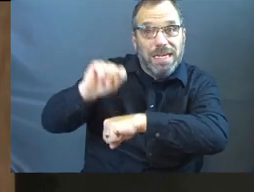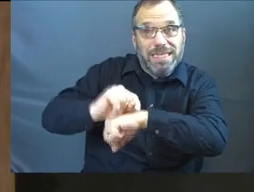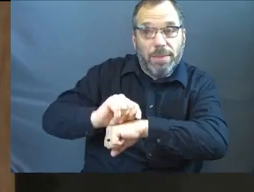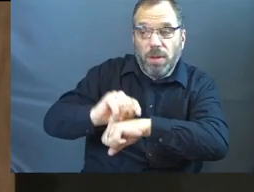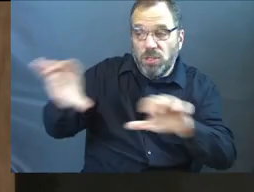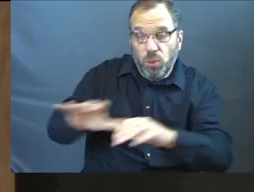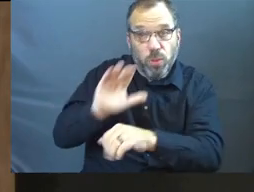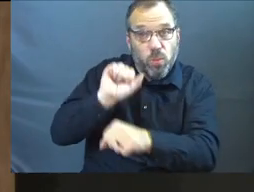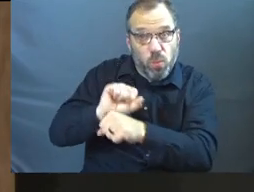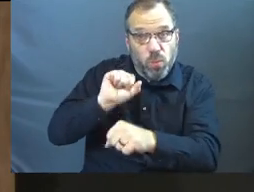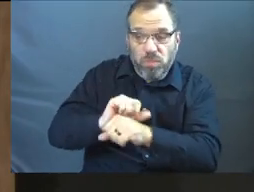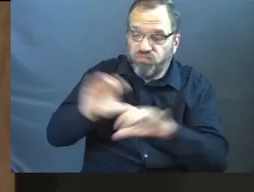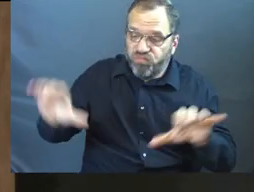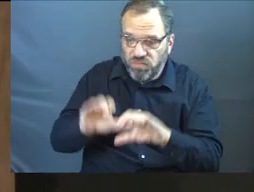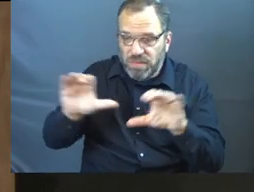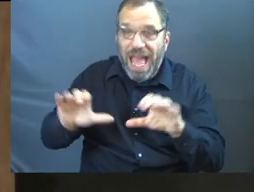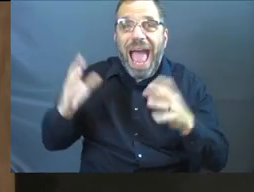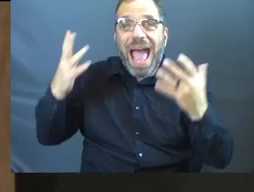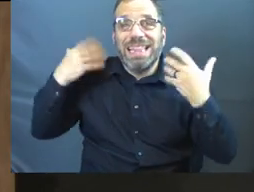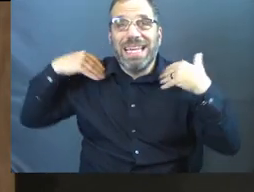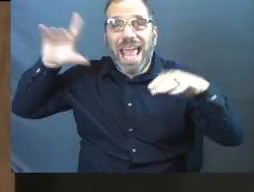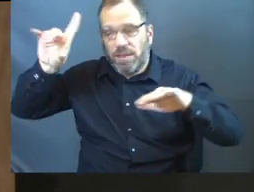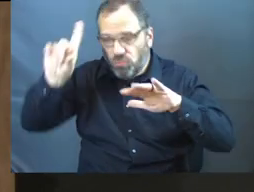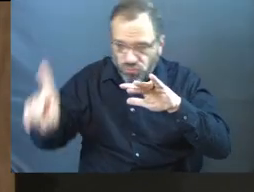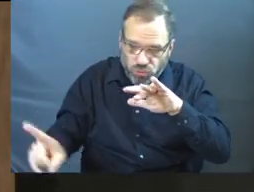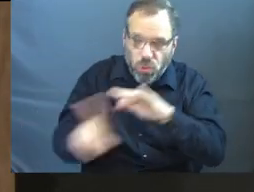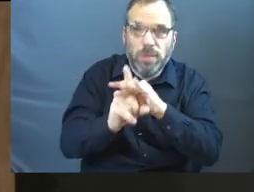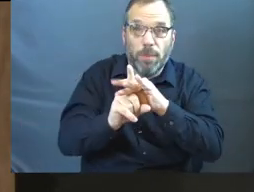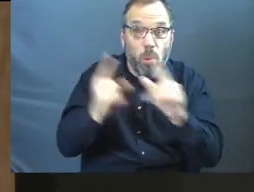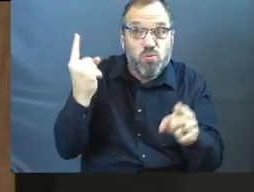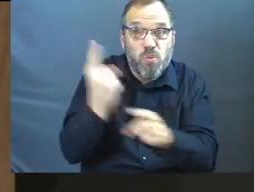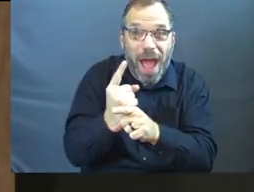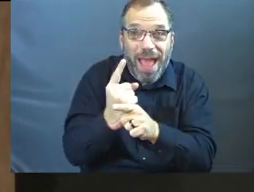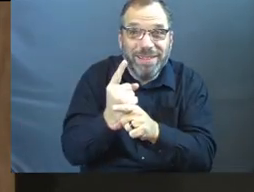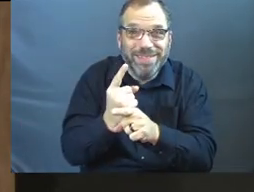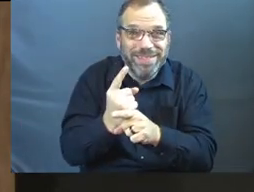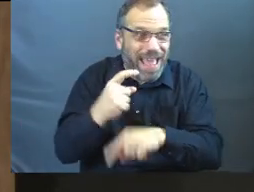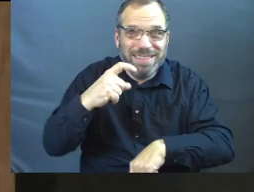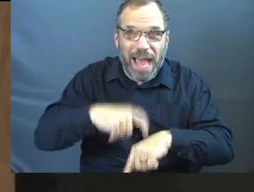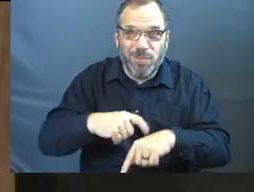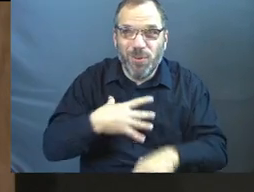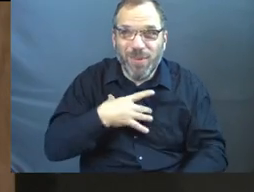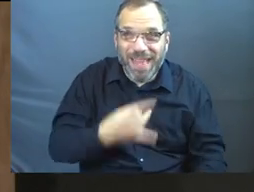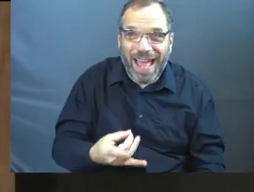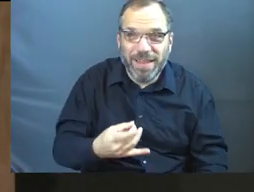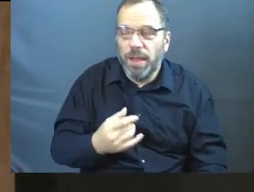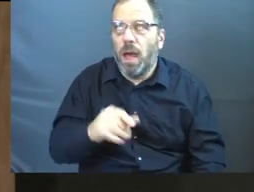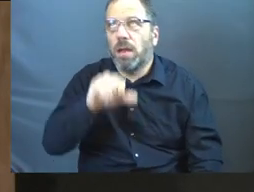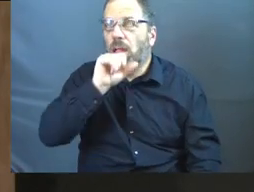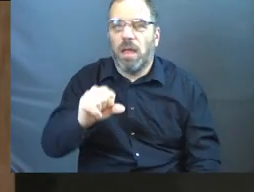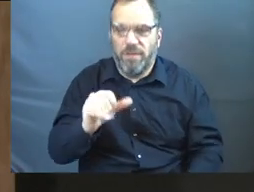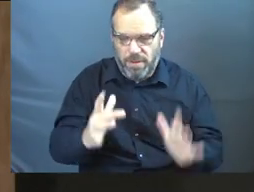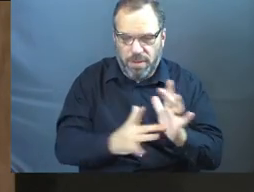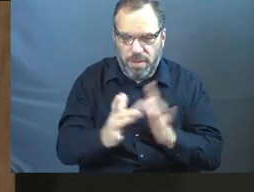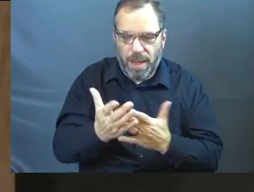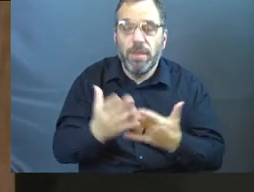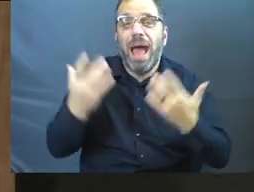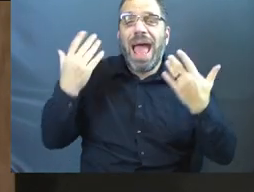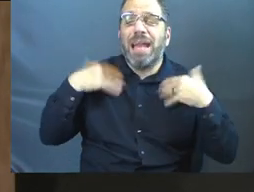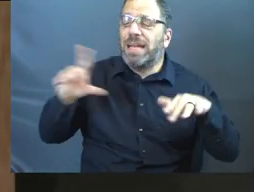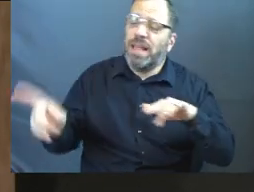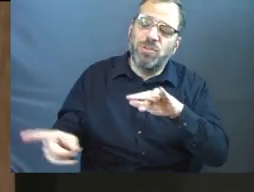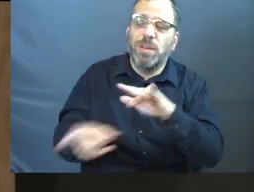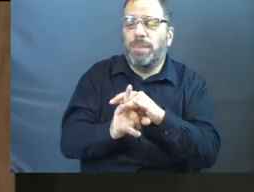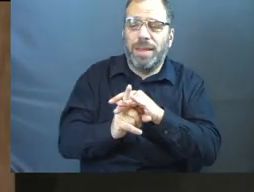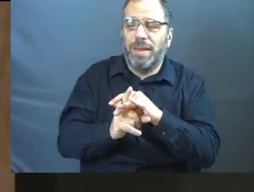doing his stuff, and an angel appears to him, right? Don't you love those moments? Like, and I love in scripture, it's like an angel